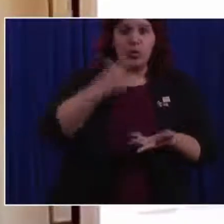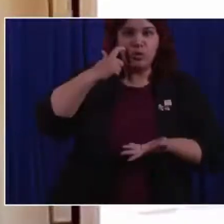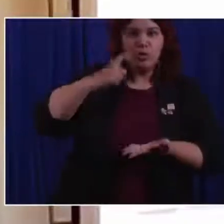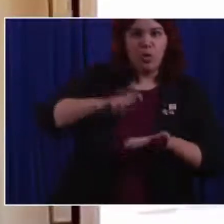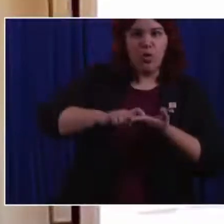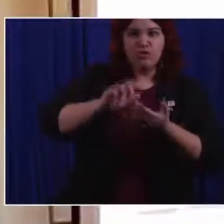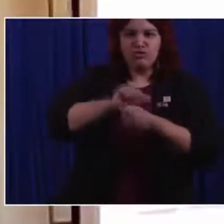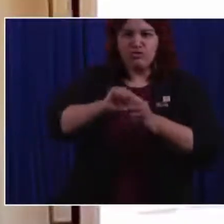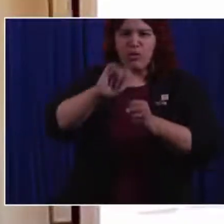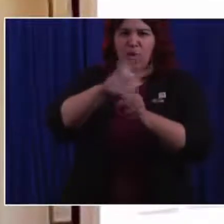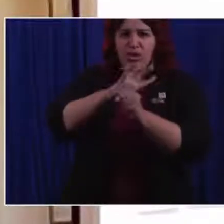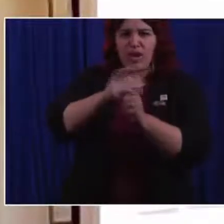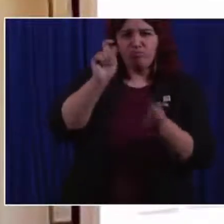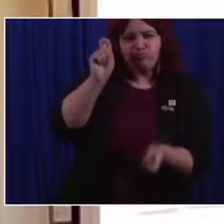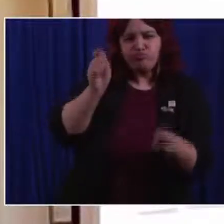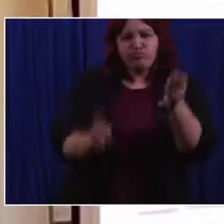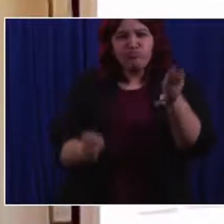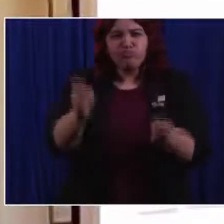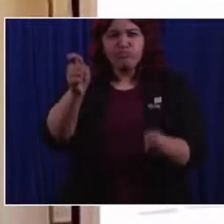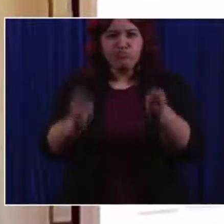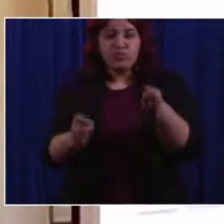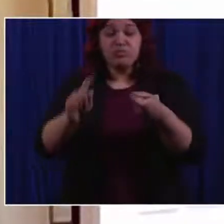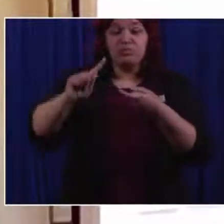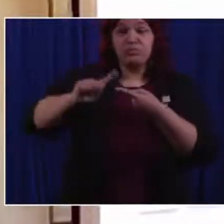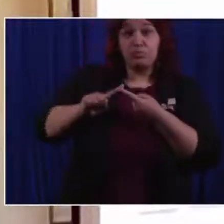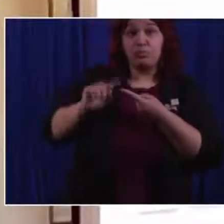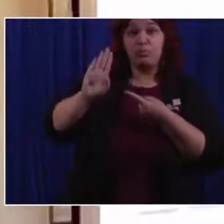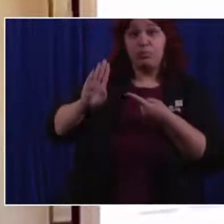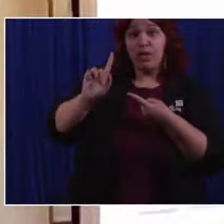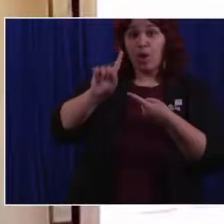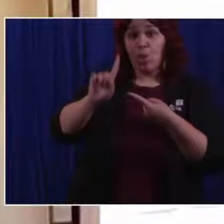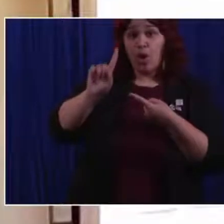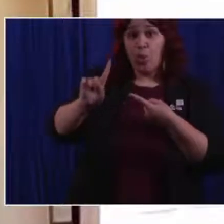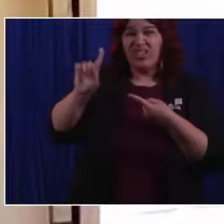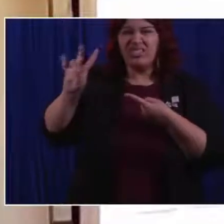variants. B.1.1.7, you'll recall that's originally from the UK,